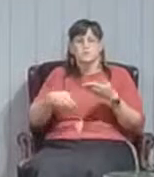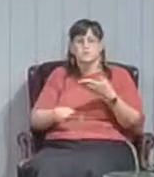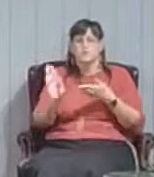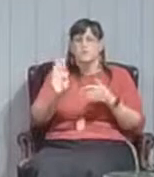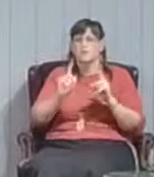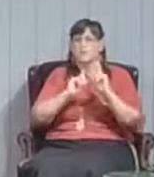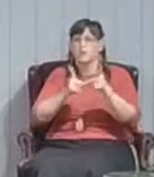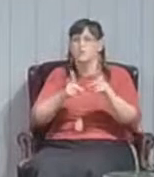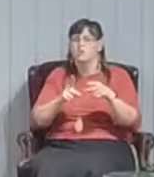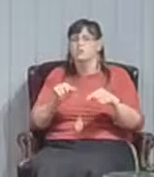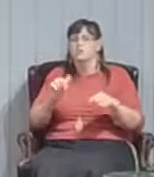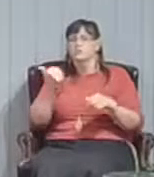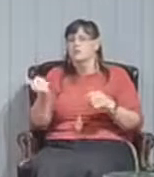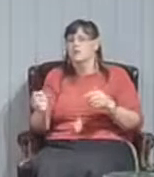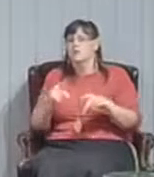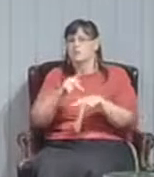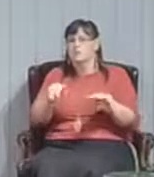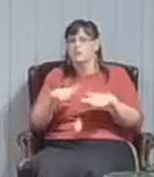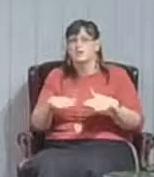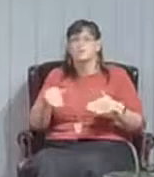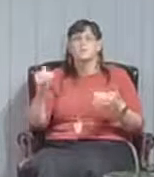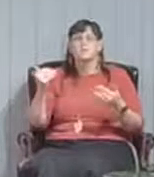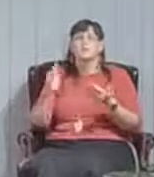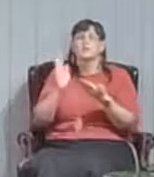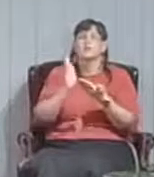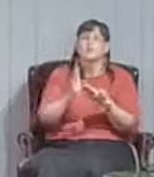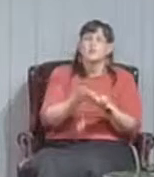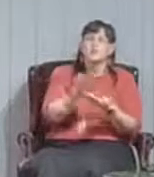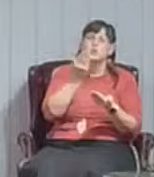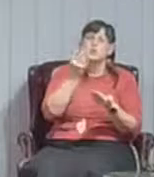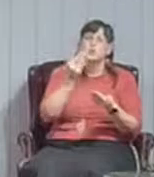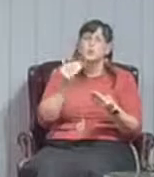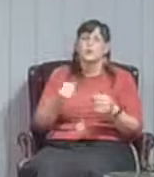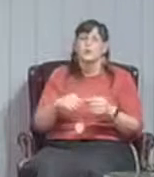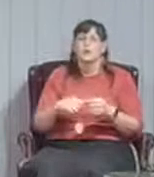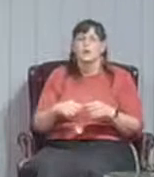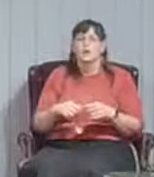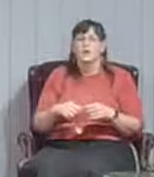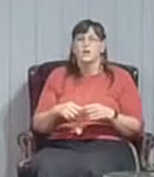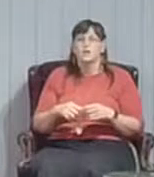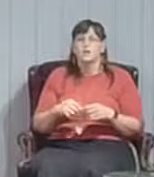where they've got newer things and different ways of doing stuff. Just take a